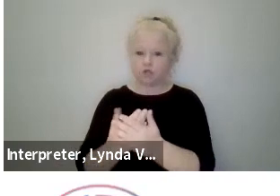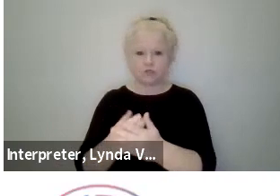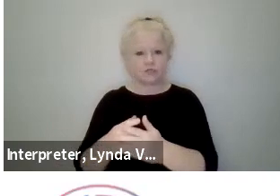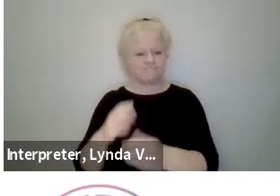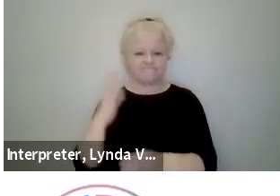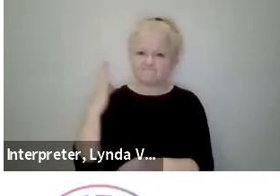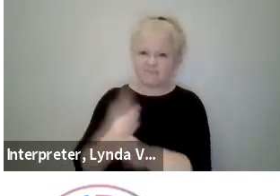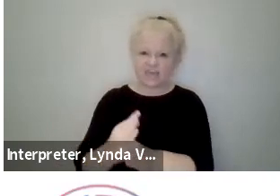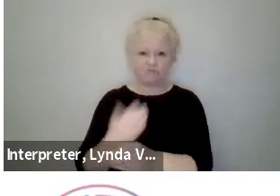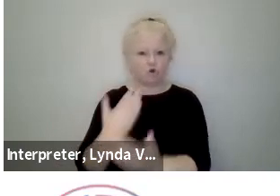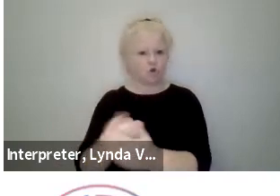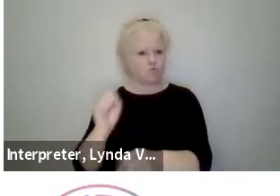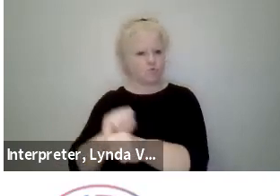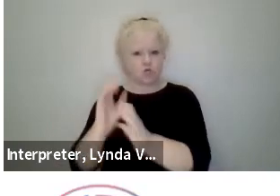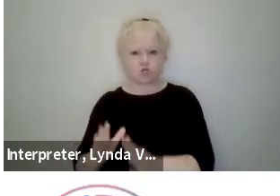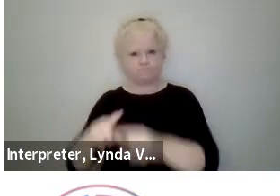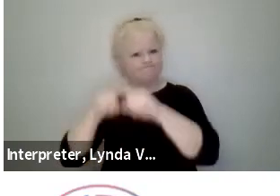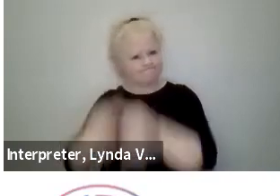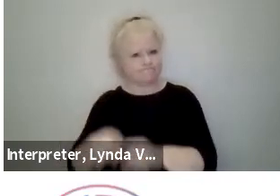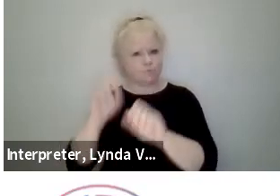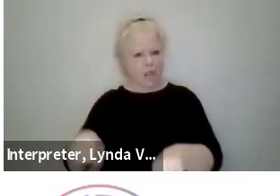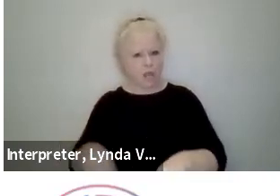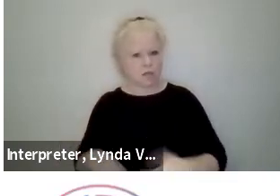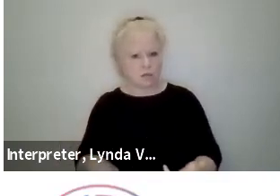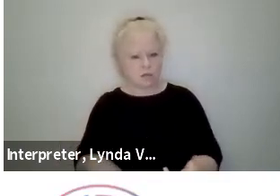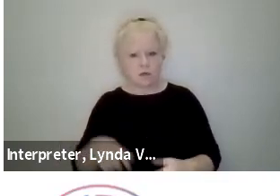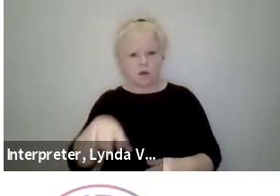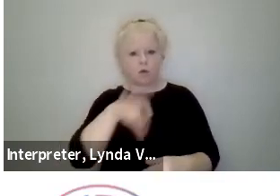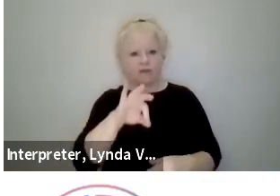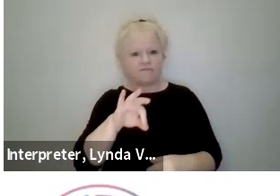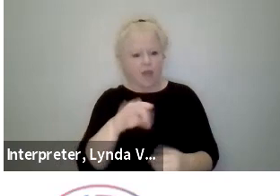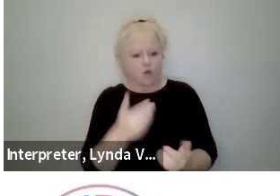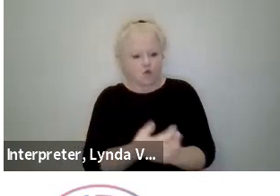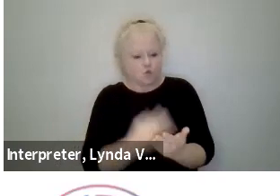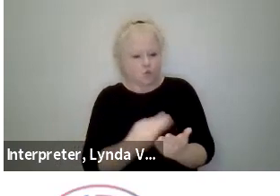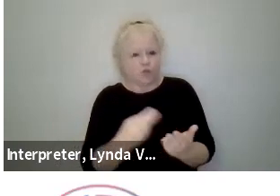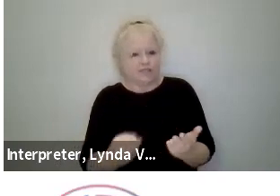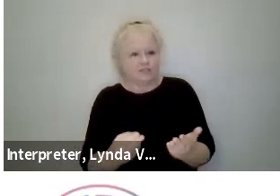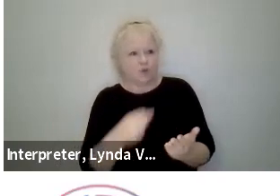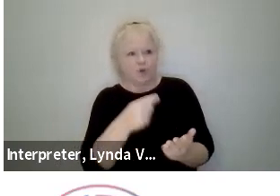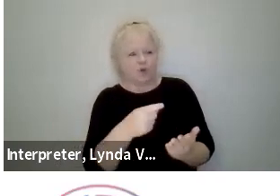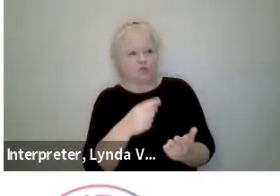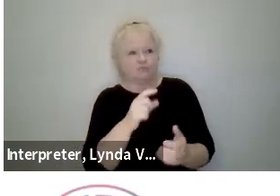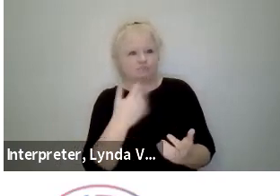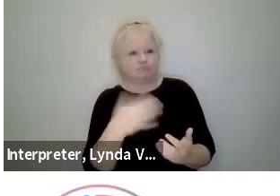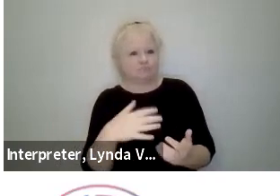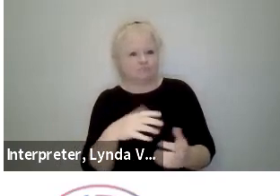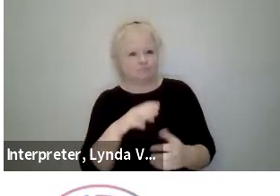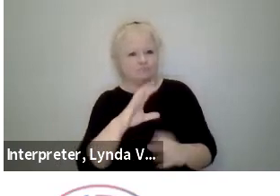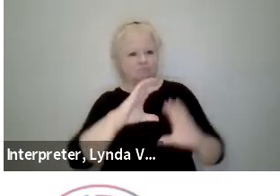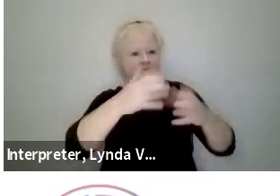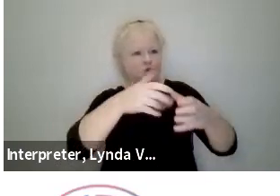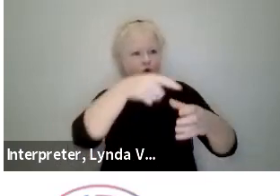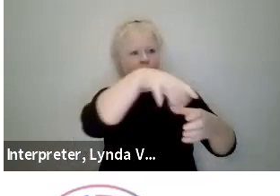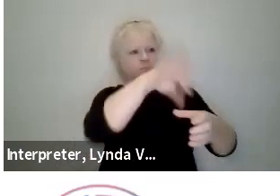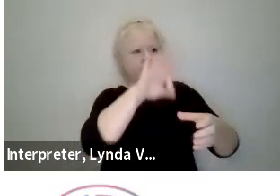and ready to work. And we found this new resource of, you know, employment pool that we didn't